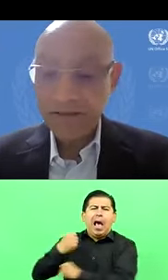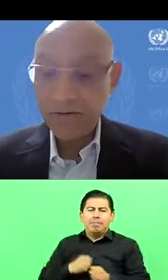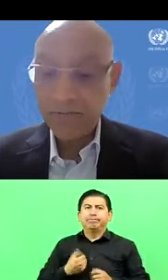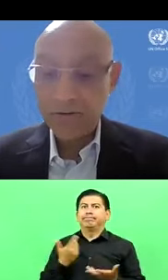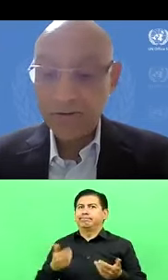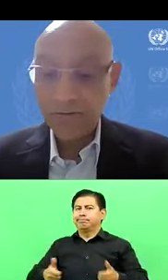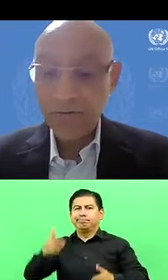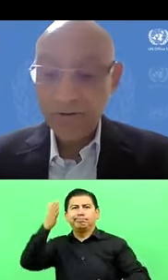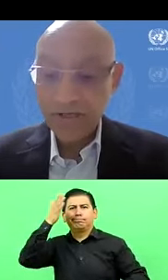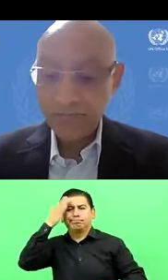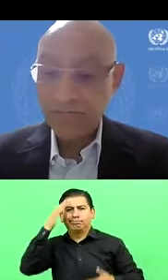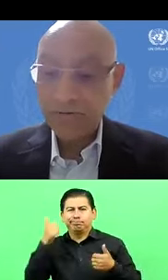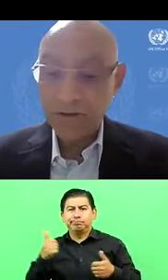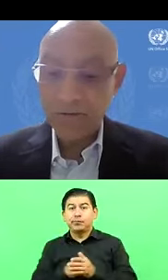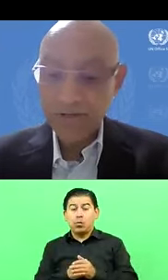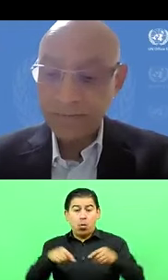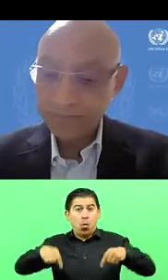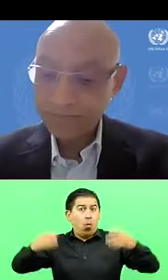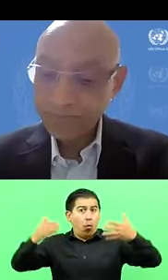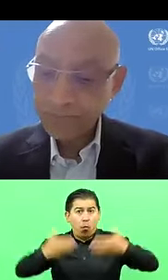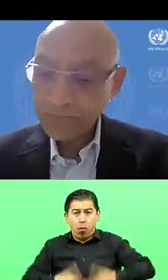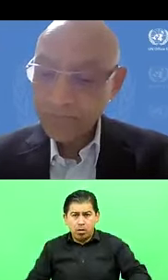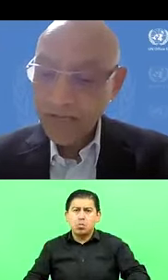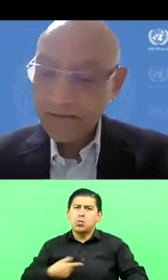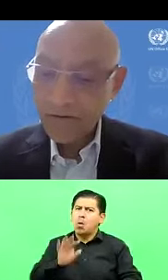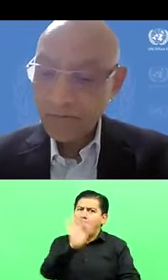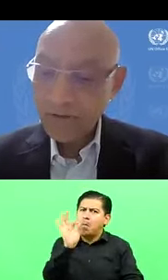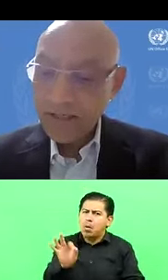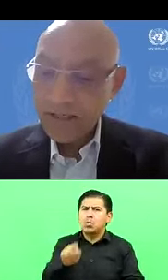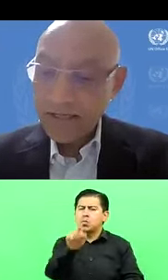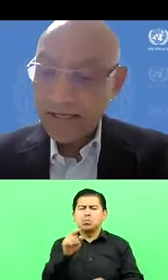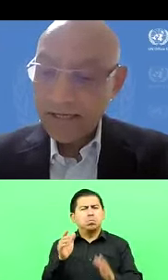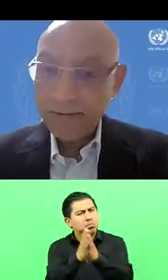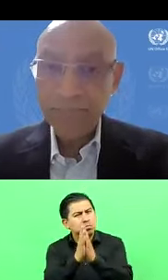participate in that quiz also just before the closing. So